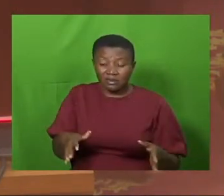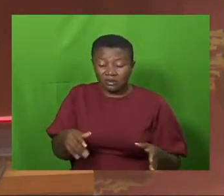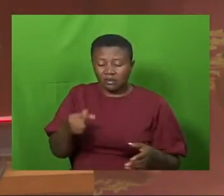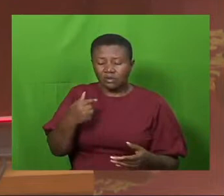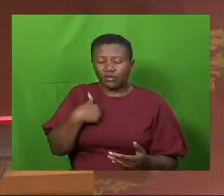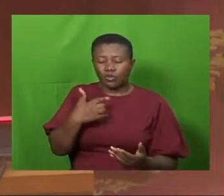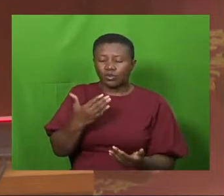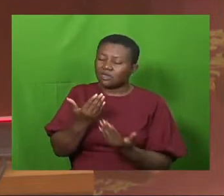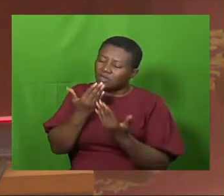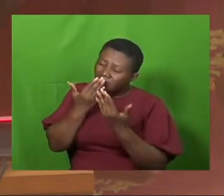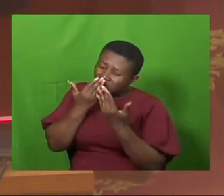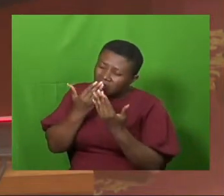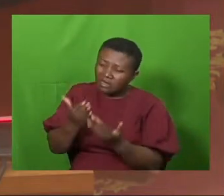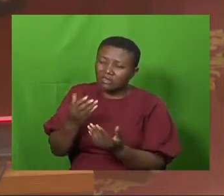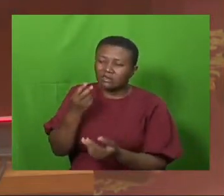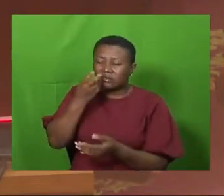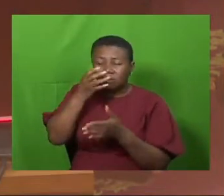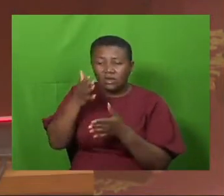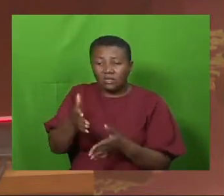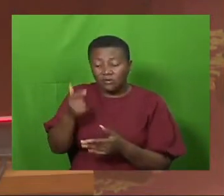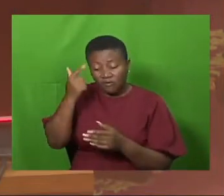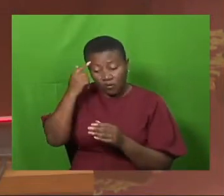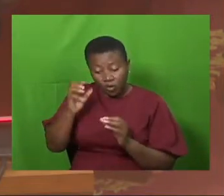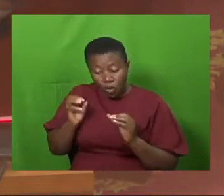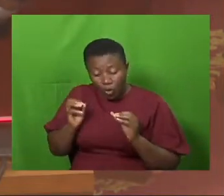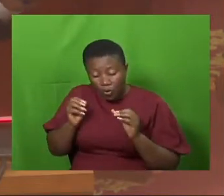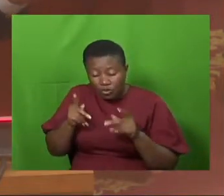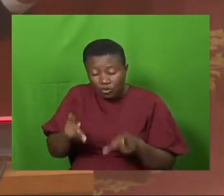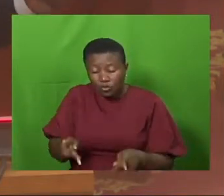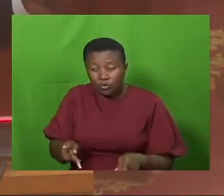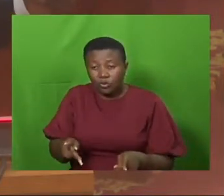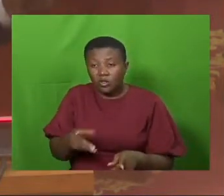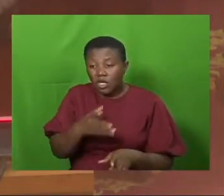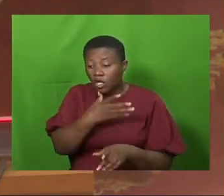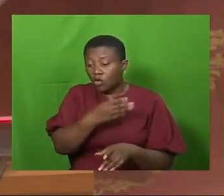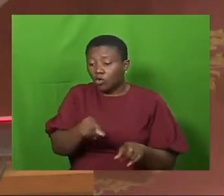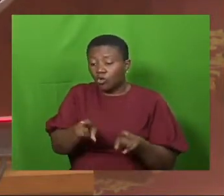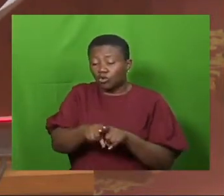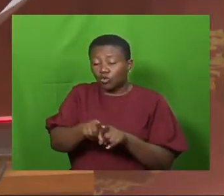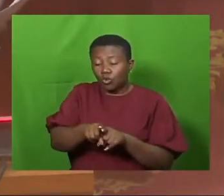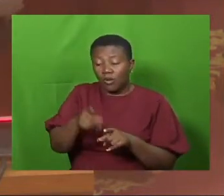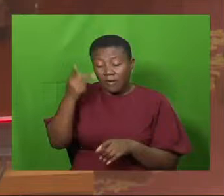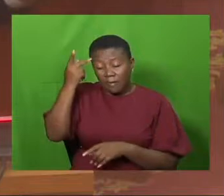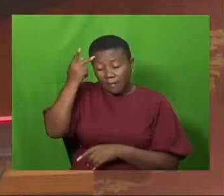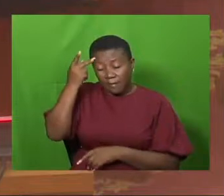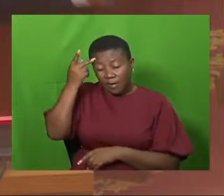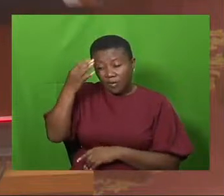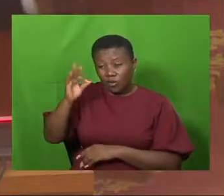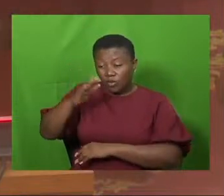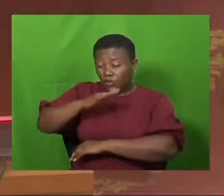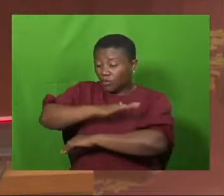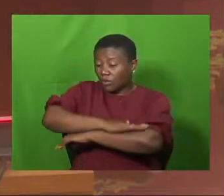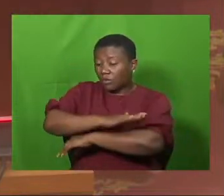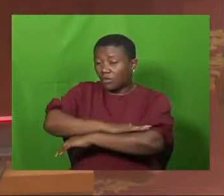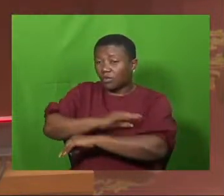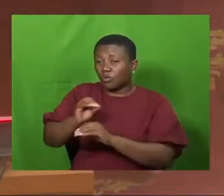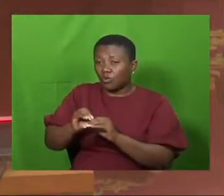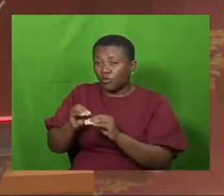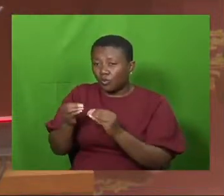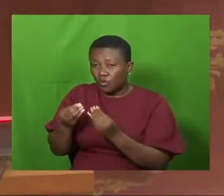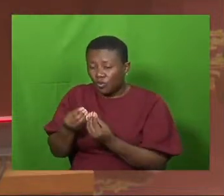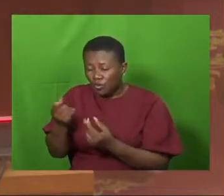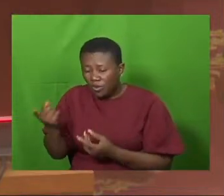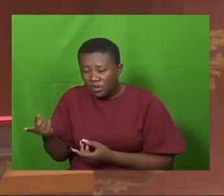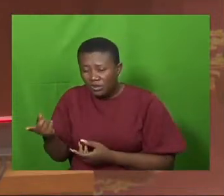thank you for the opportunity and, Mr. Speaker, for the purpose of Hansard, table my written